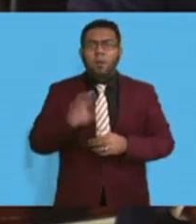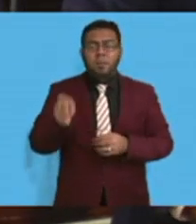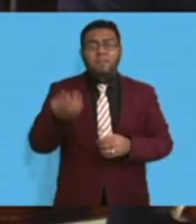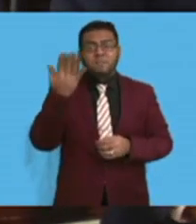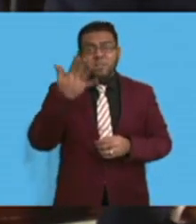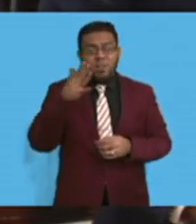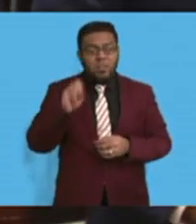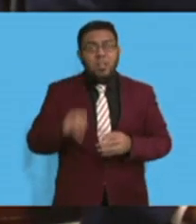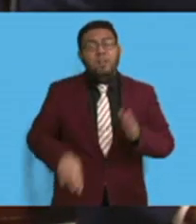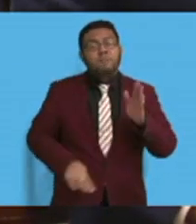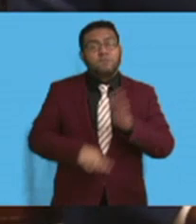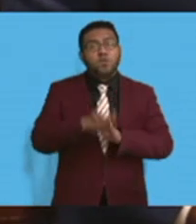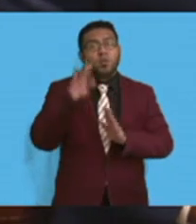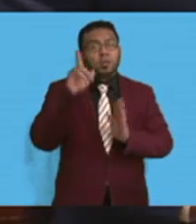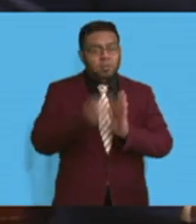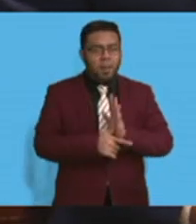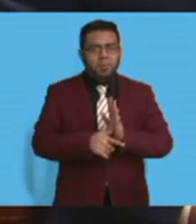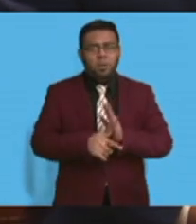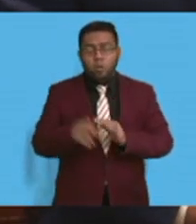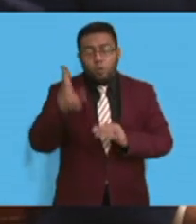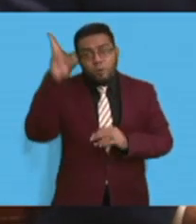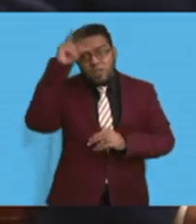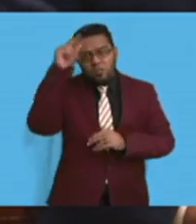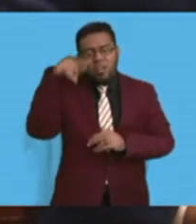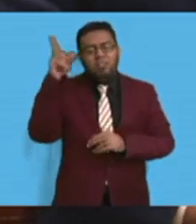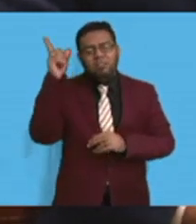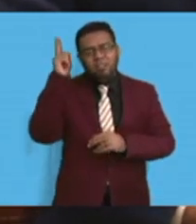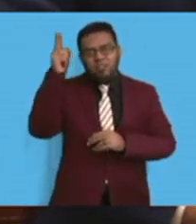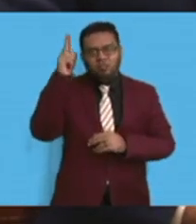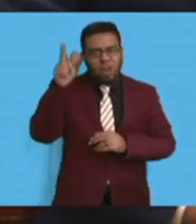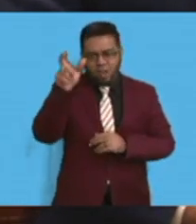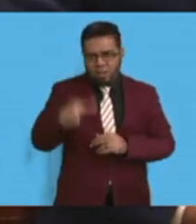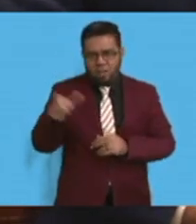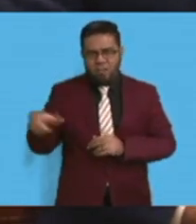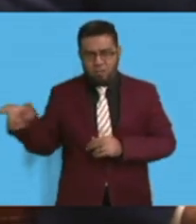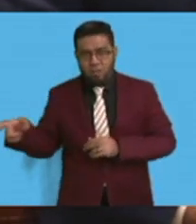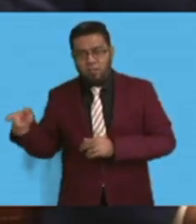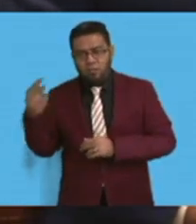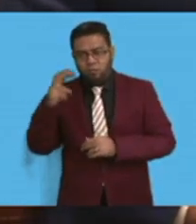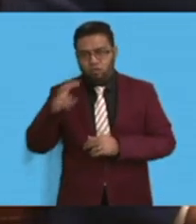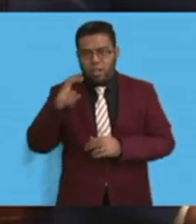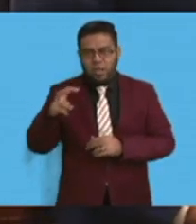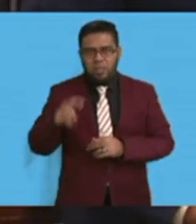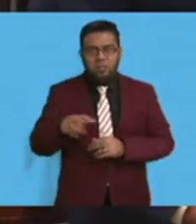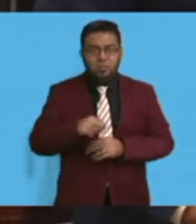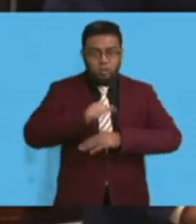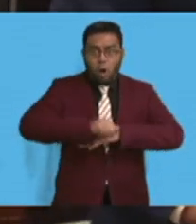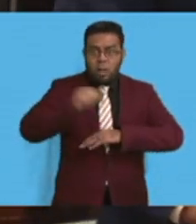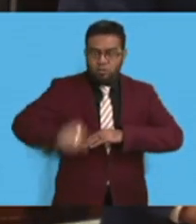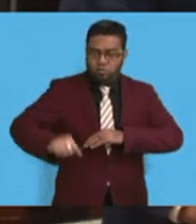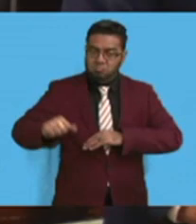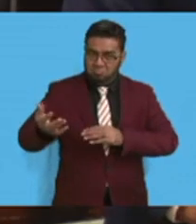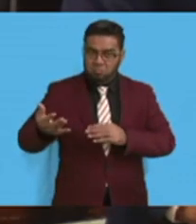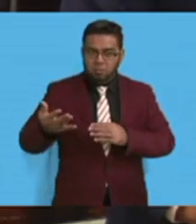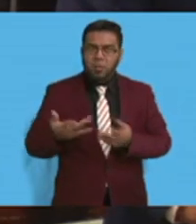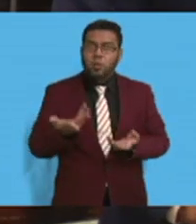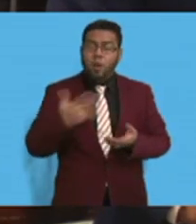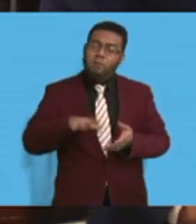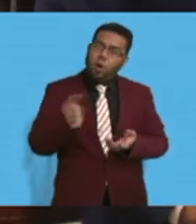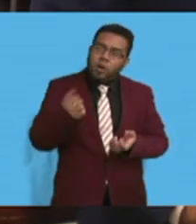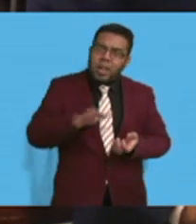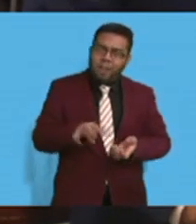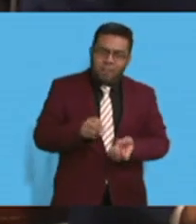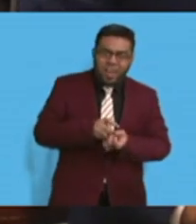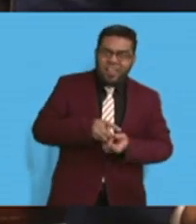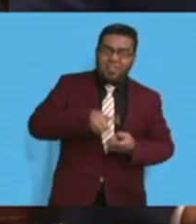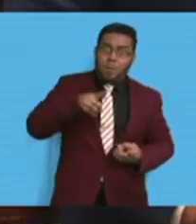scholarships that are open exclusively to Fijian teachers. 30 of these scholarships are available to teachers who already hold a diploma and who want to upgrade